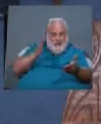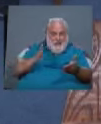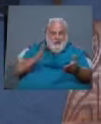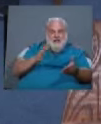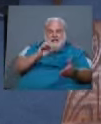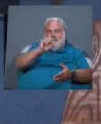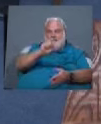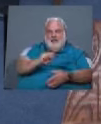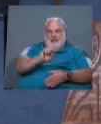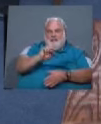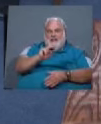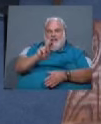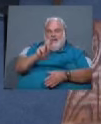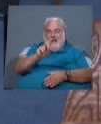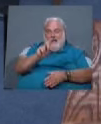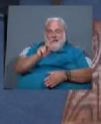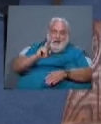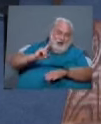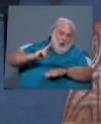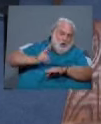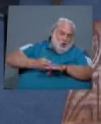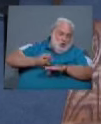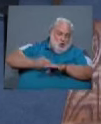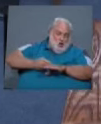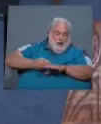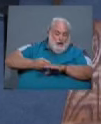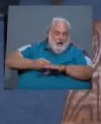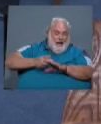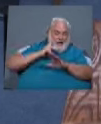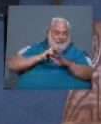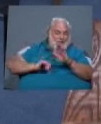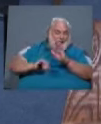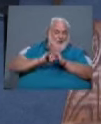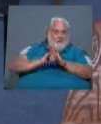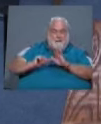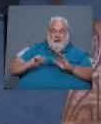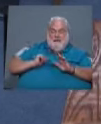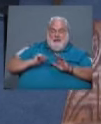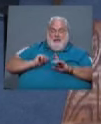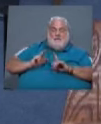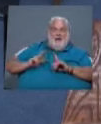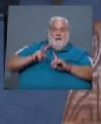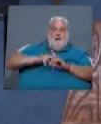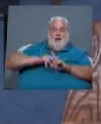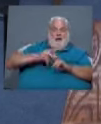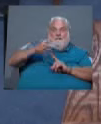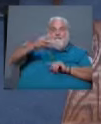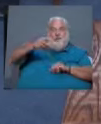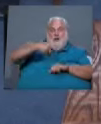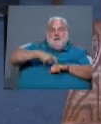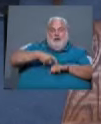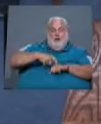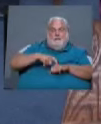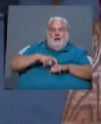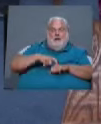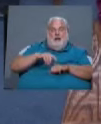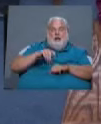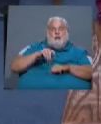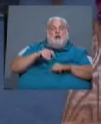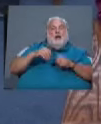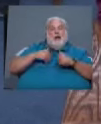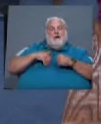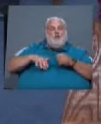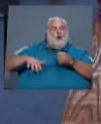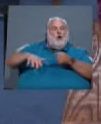made as far as historical significance. I know that I've applied four times to Brian Maynard to have that area declared as a